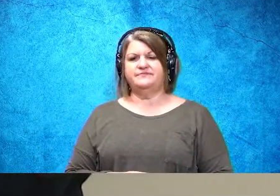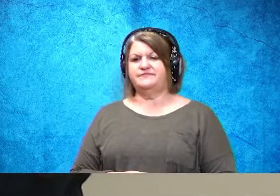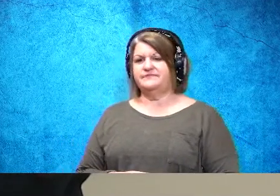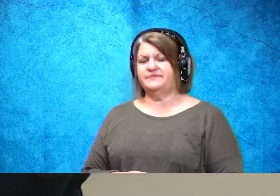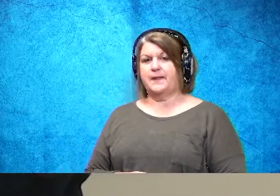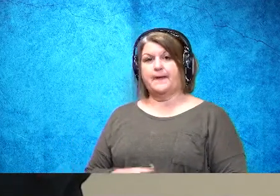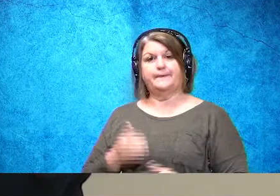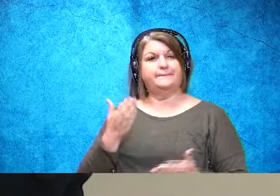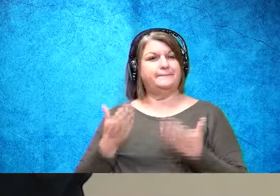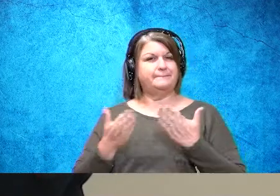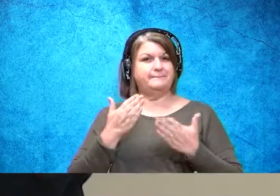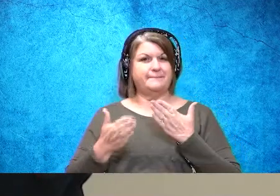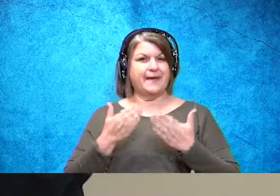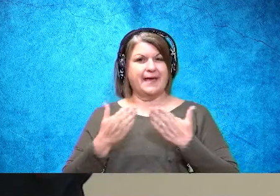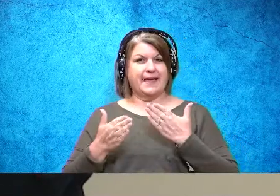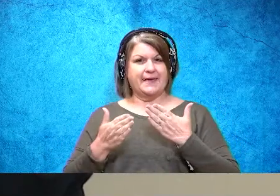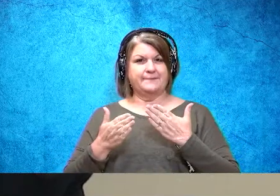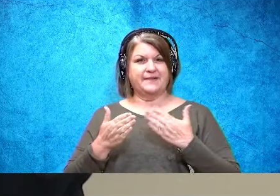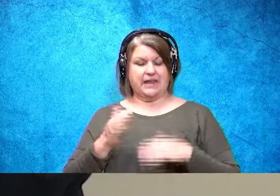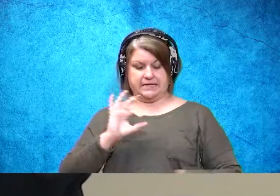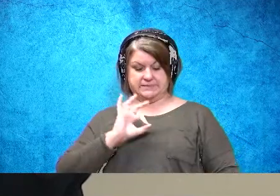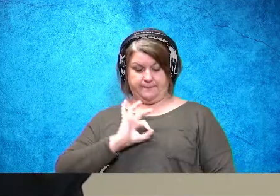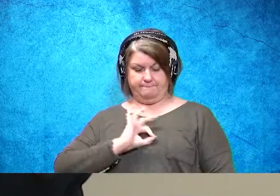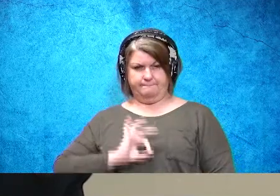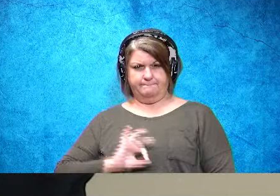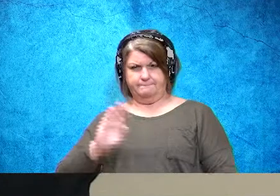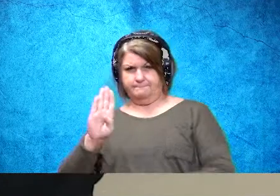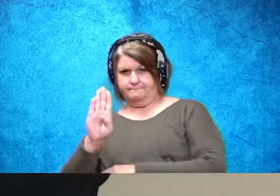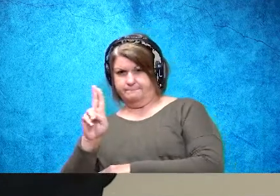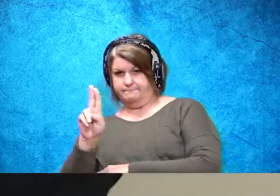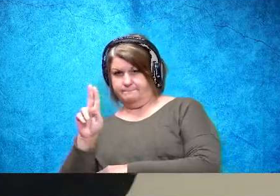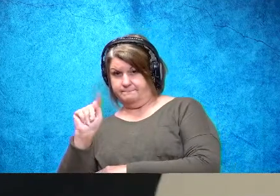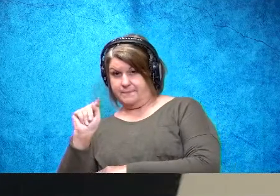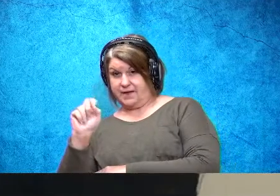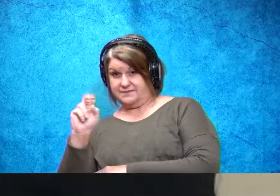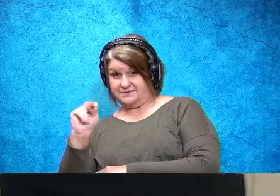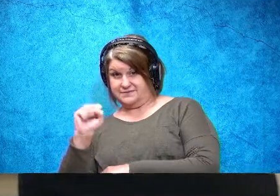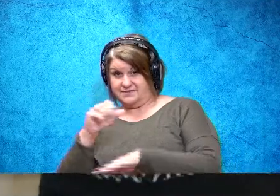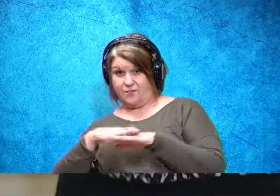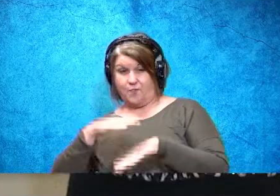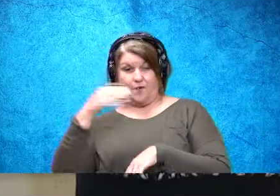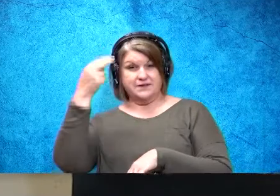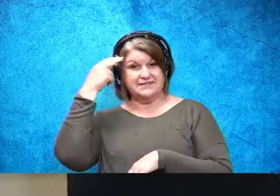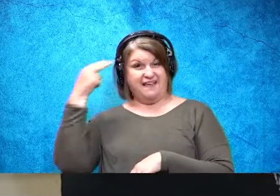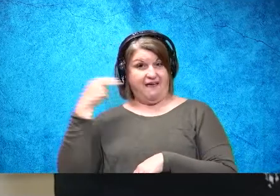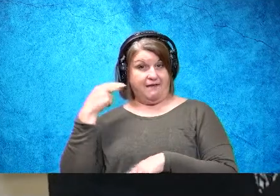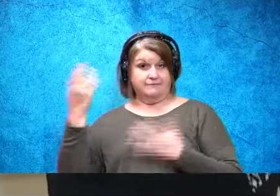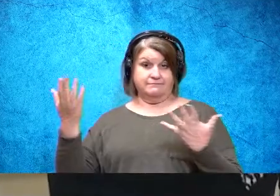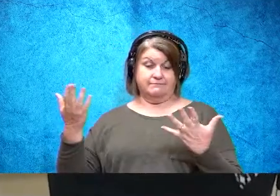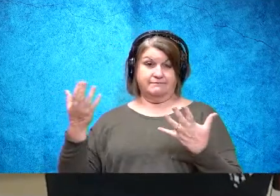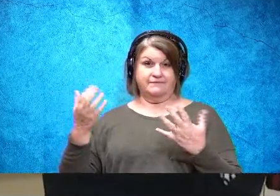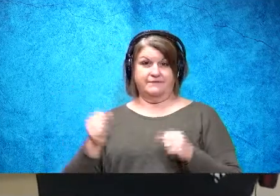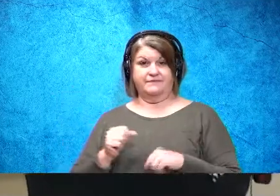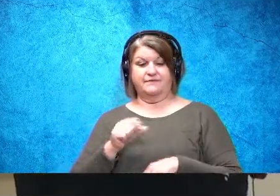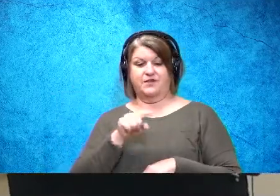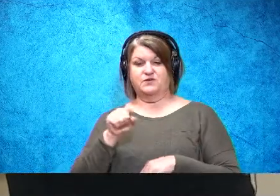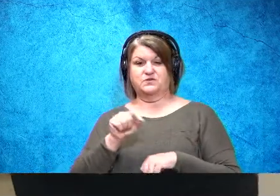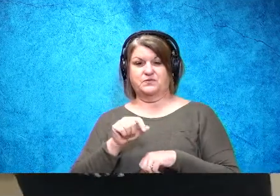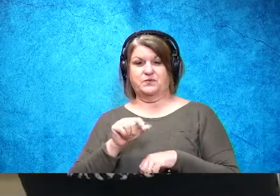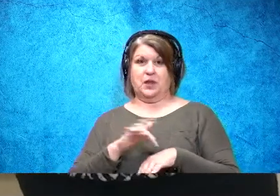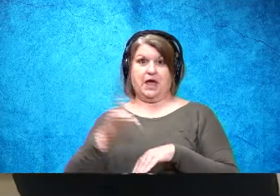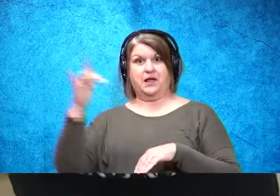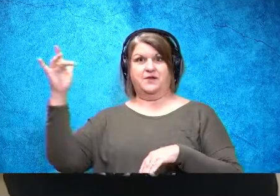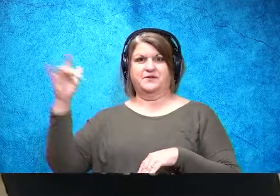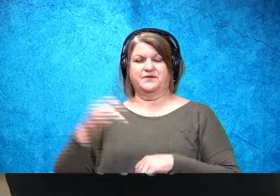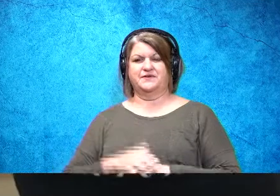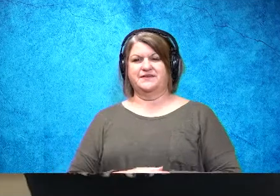And maybe some little buttons on top of the head. All right, those are going to glow. All right, now, since I have an